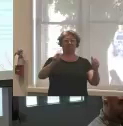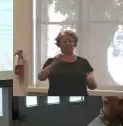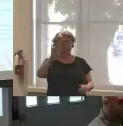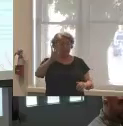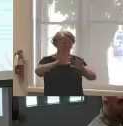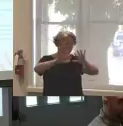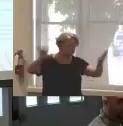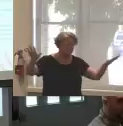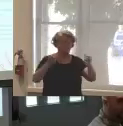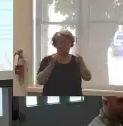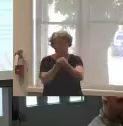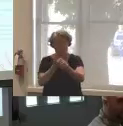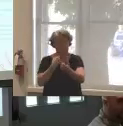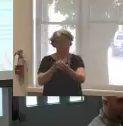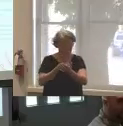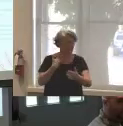also one-on-one supports.